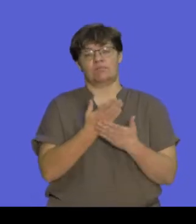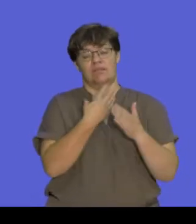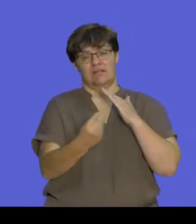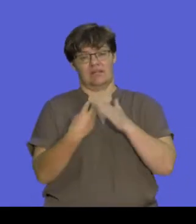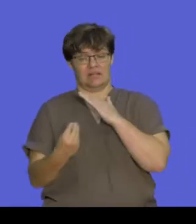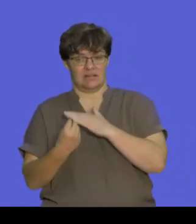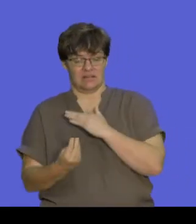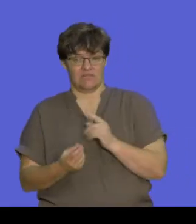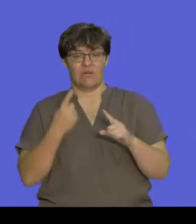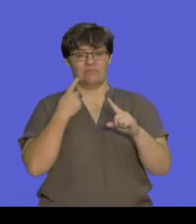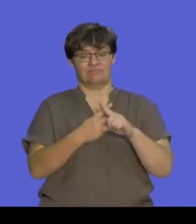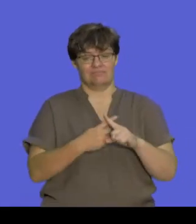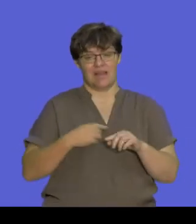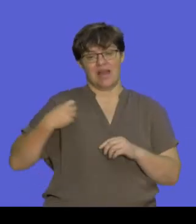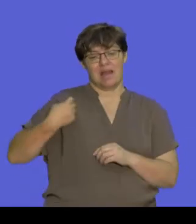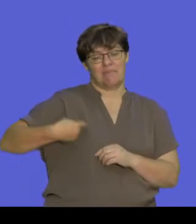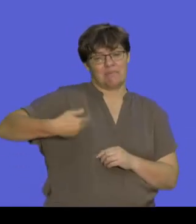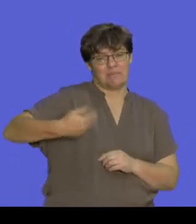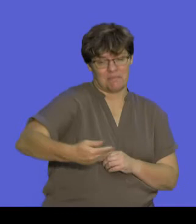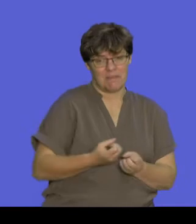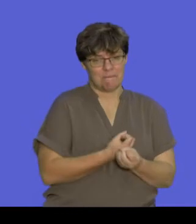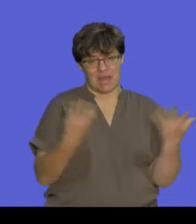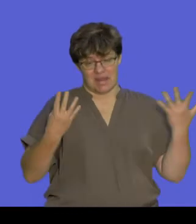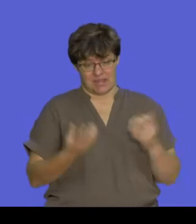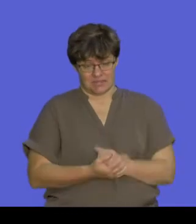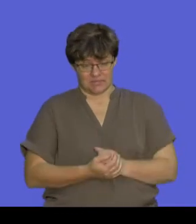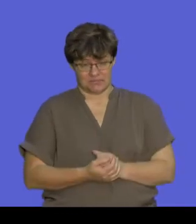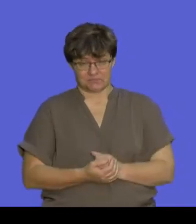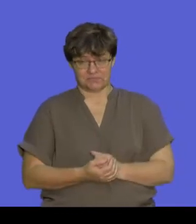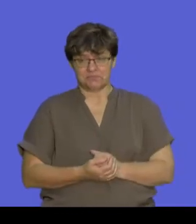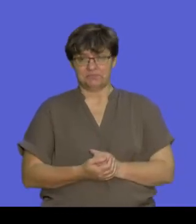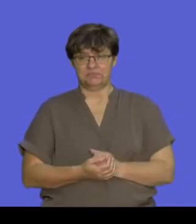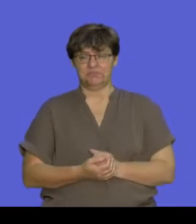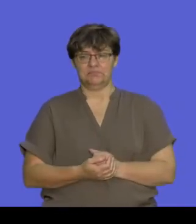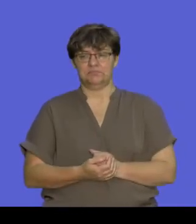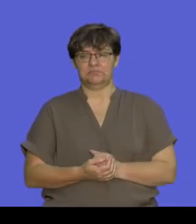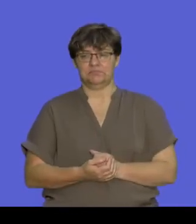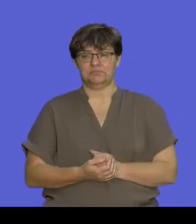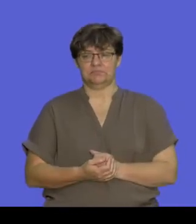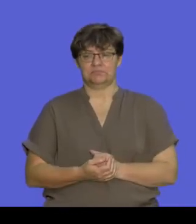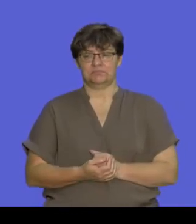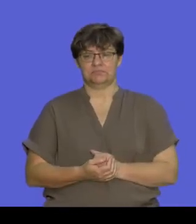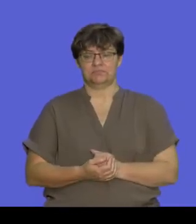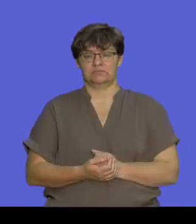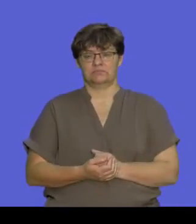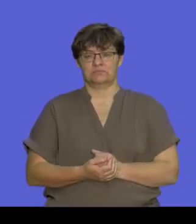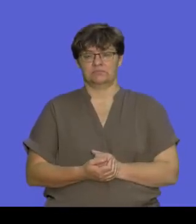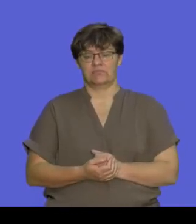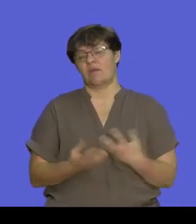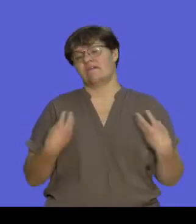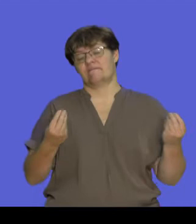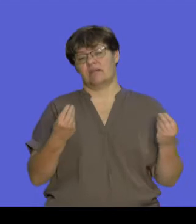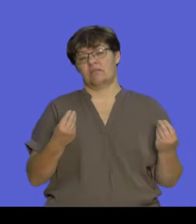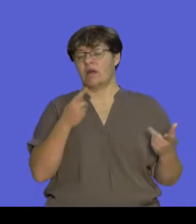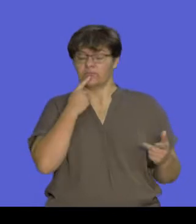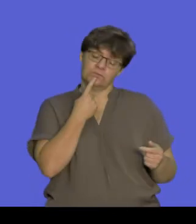of multiple events. Let's have a look at an example. So if you are given the famous choice at a